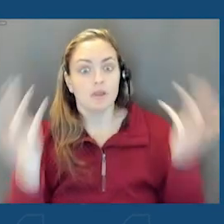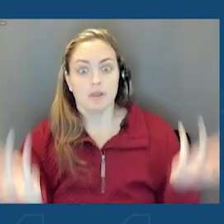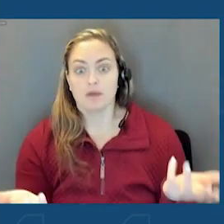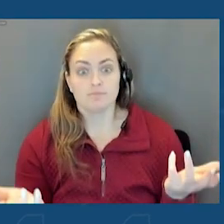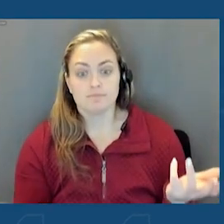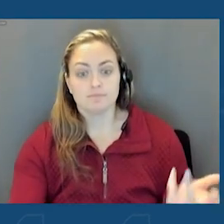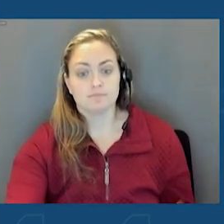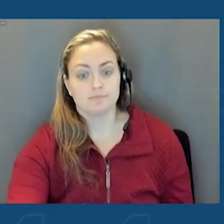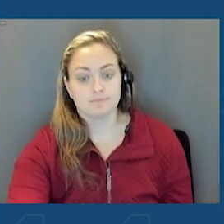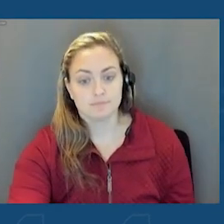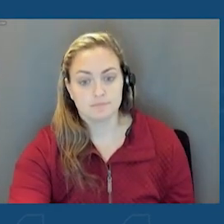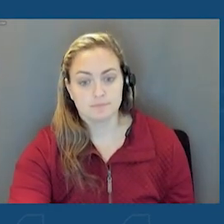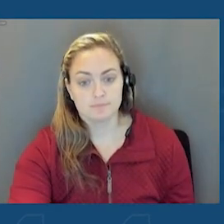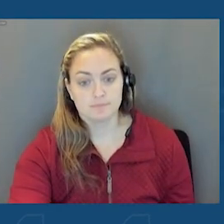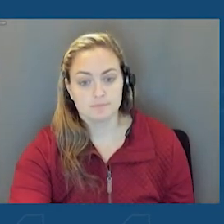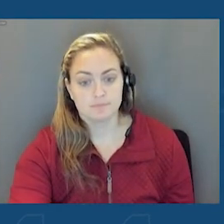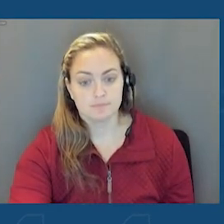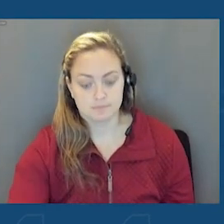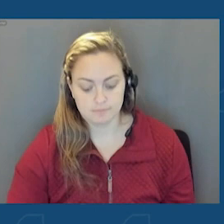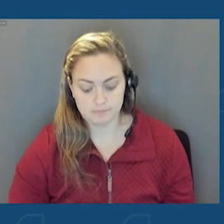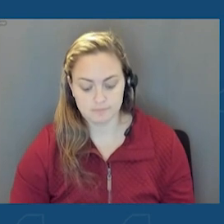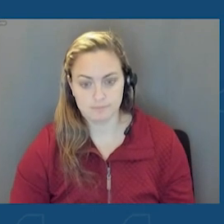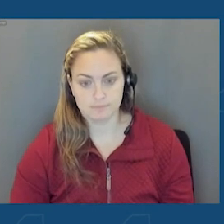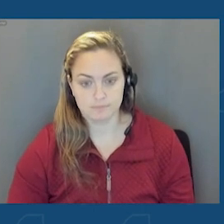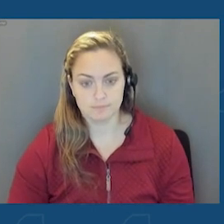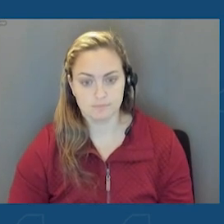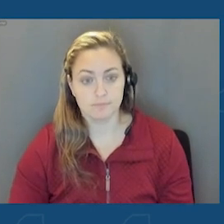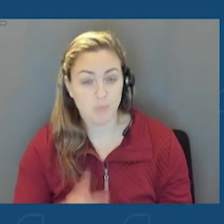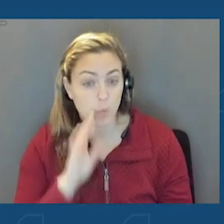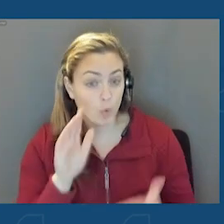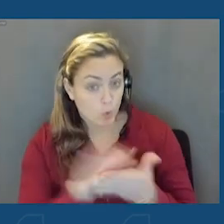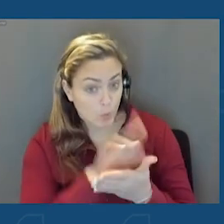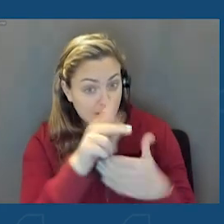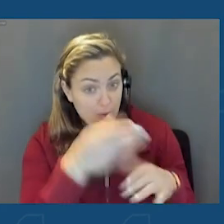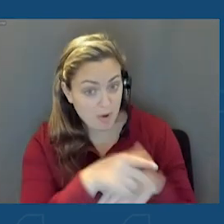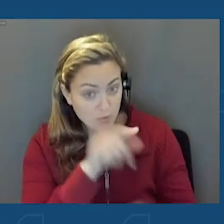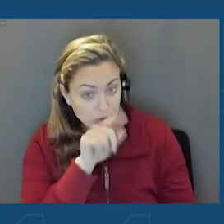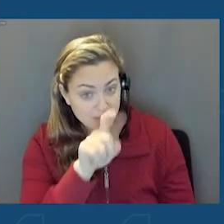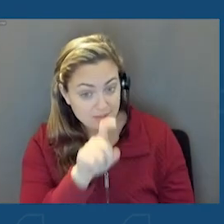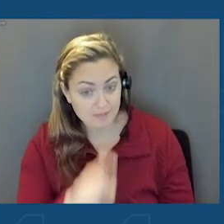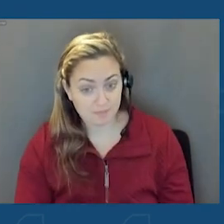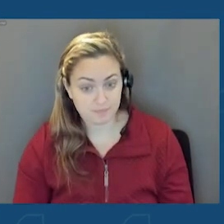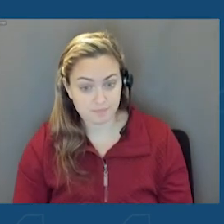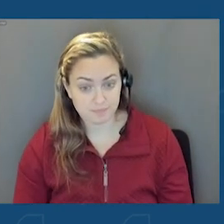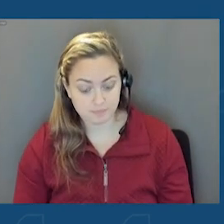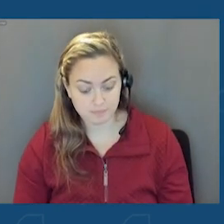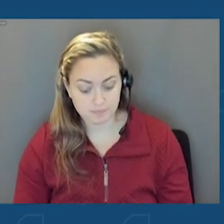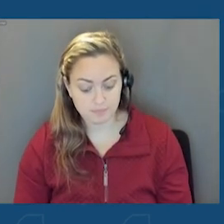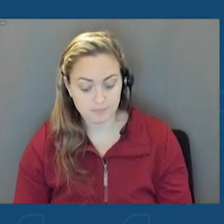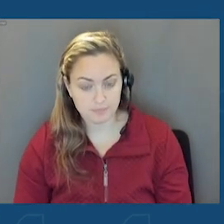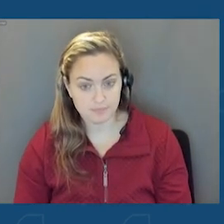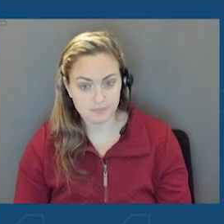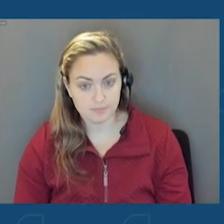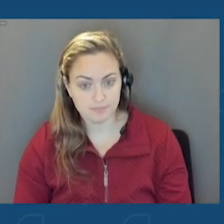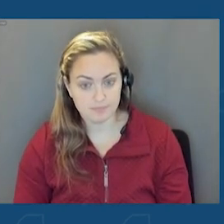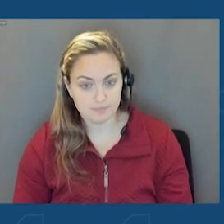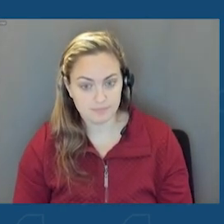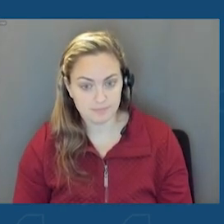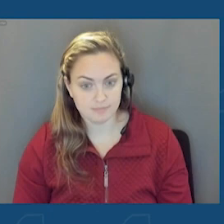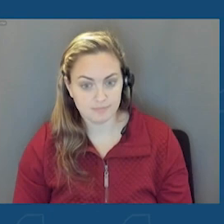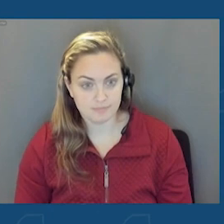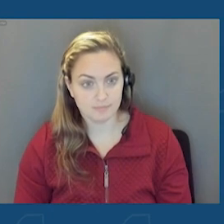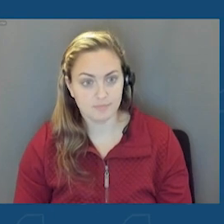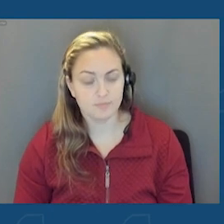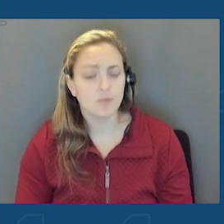so she said to me, she said, are you gonna clean after the chickens? So I took my debit card and paid for it and